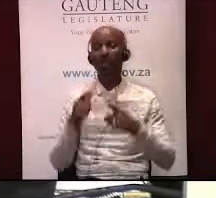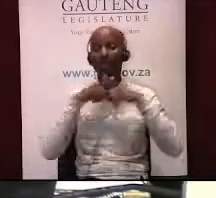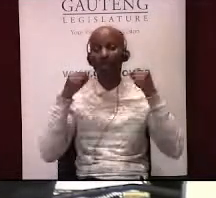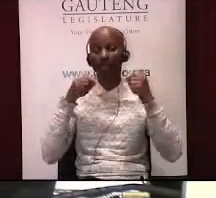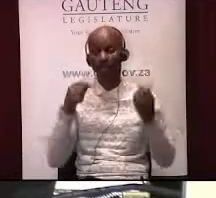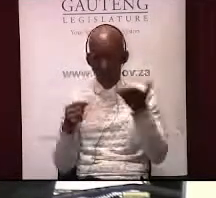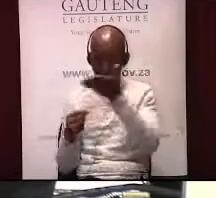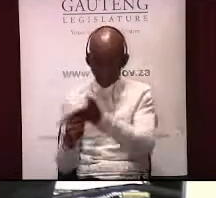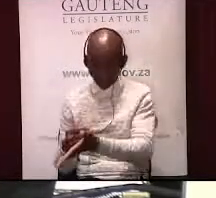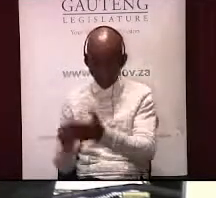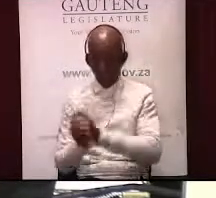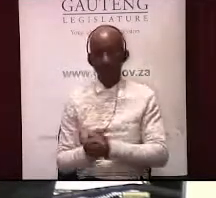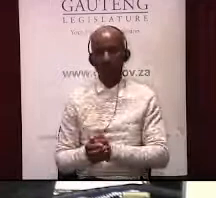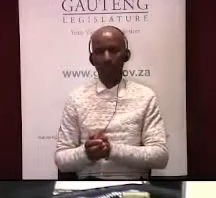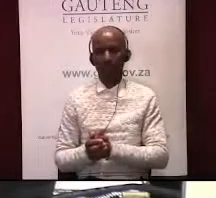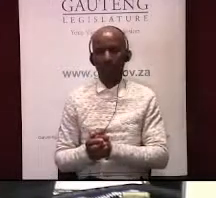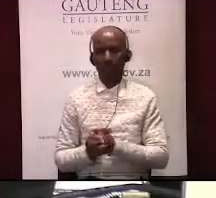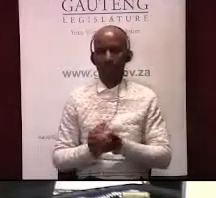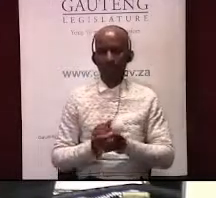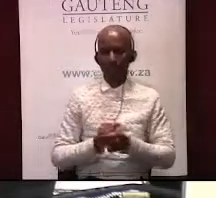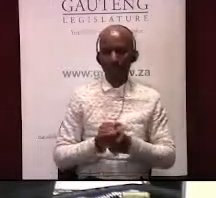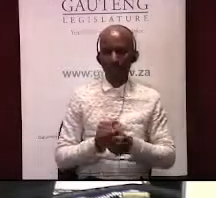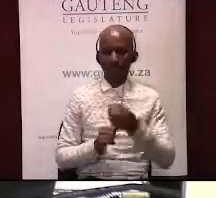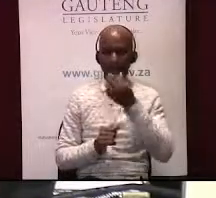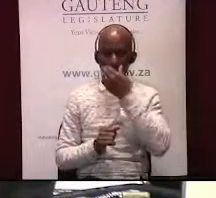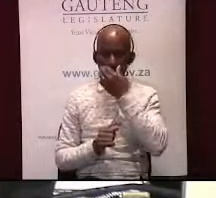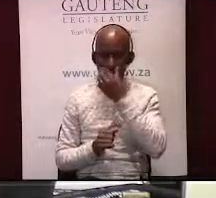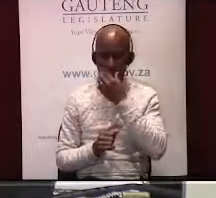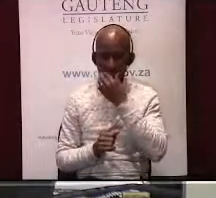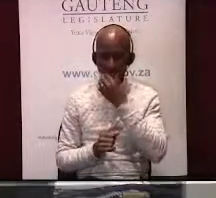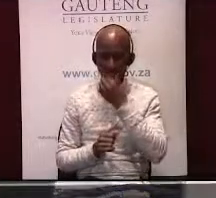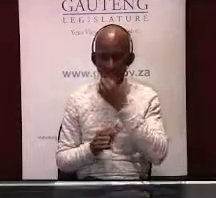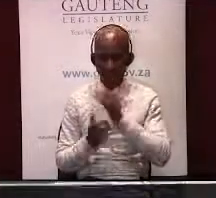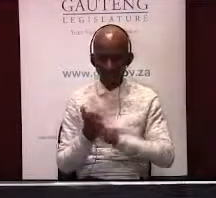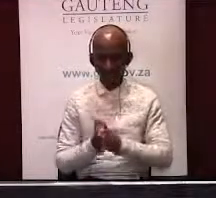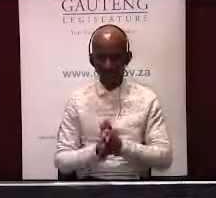Pastor Apostle Hobbs.